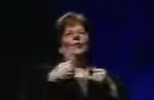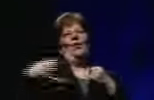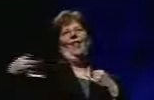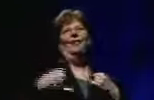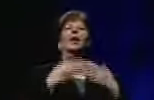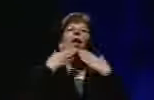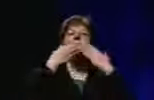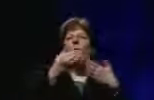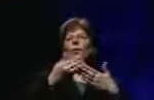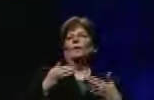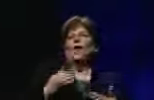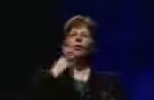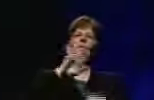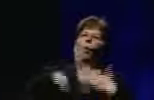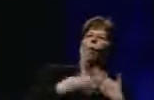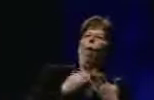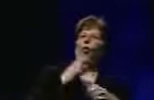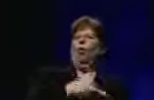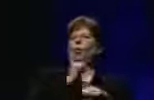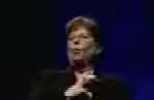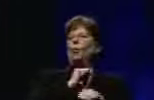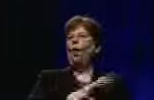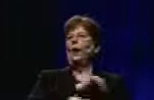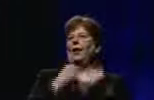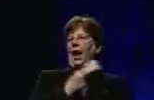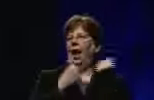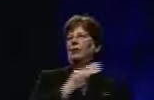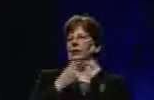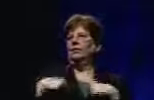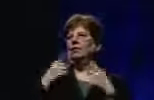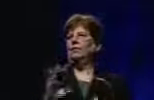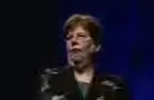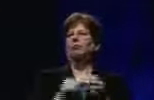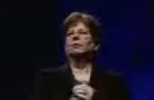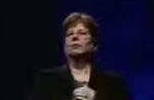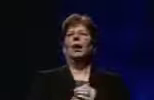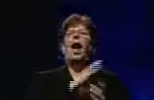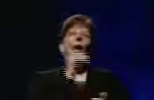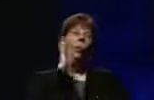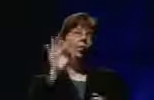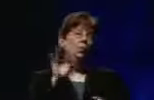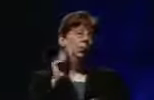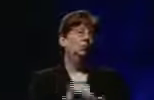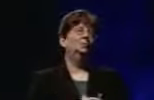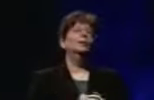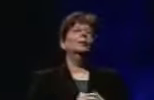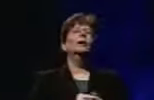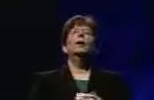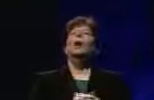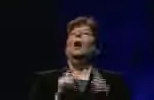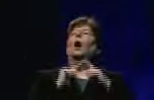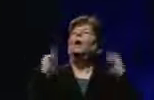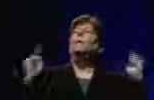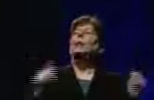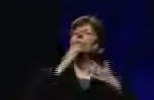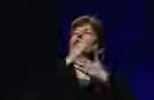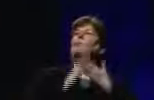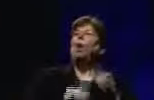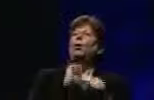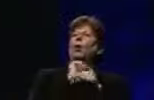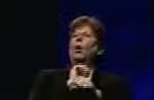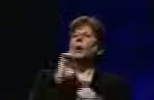you in advance for all the hard work and for all the advocacy you've done and will do. Now, a major part of our work at